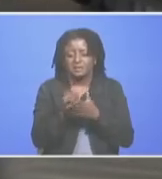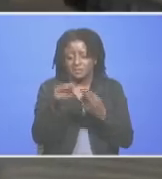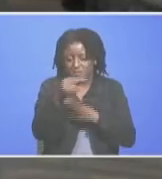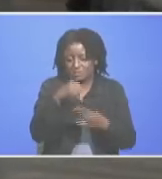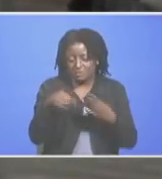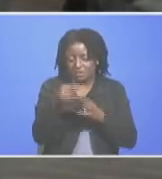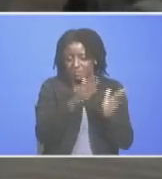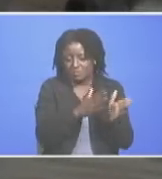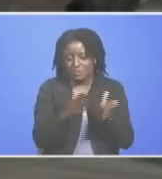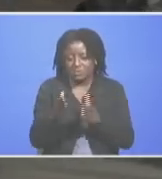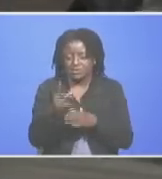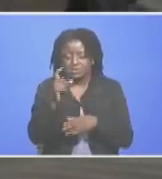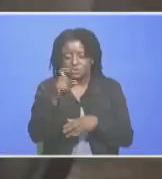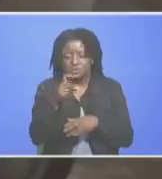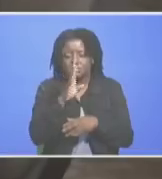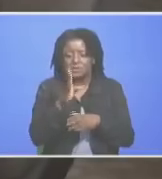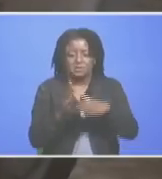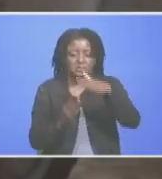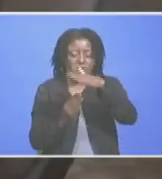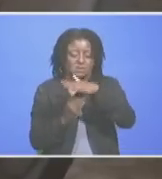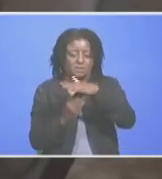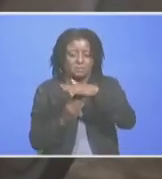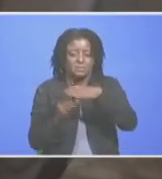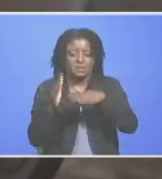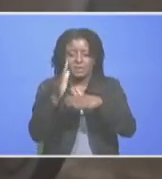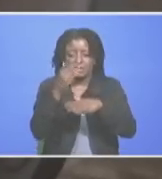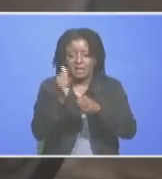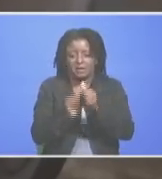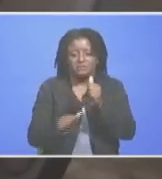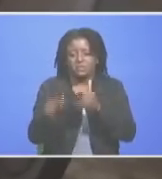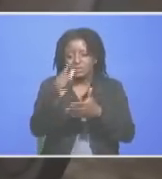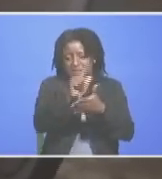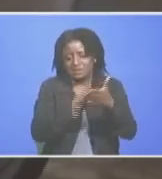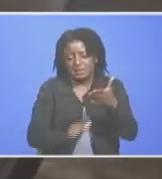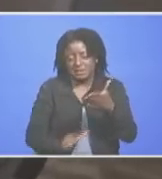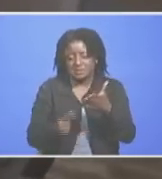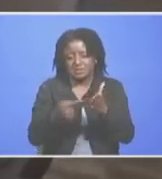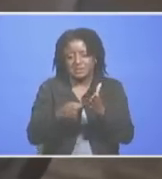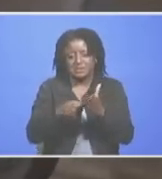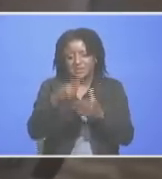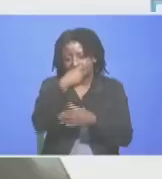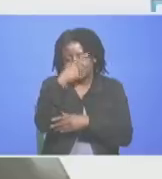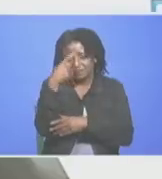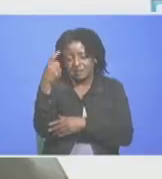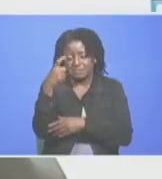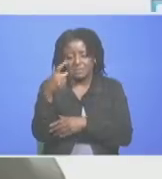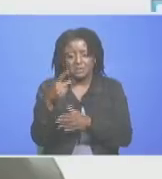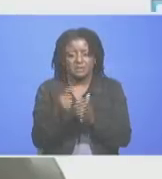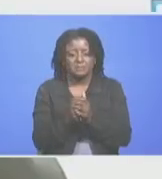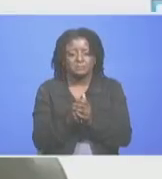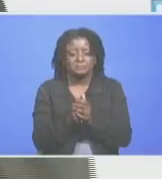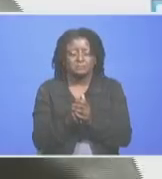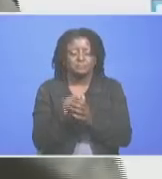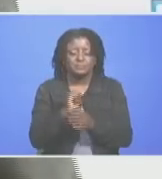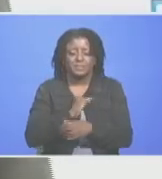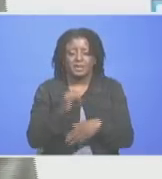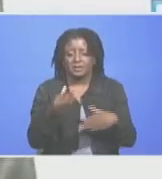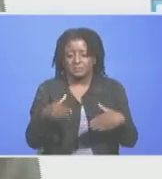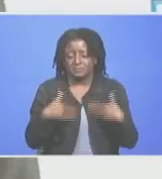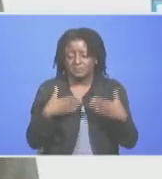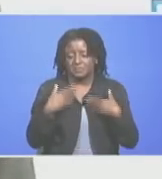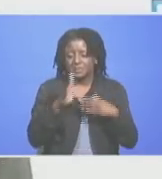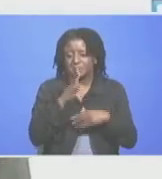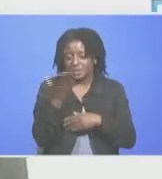preparation should top everyone's list of priorities this summer. I'm very glad to be here as